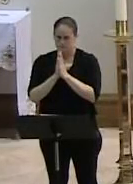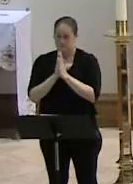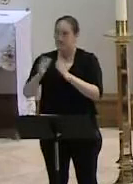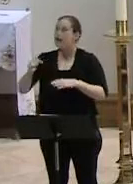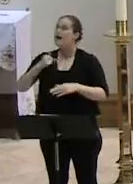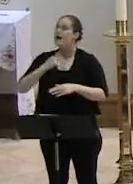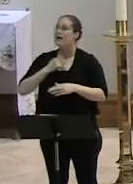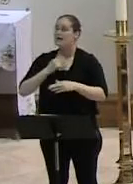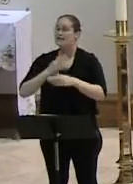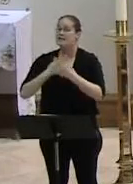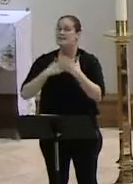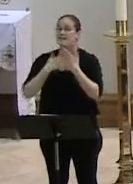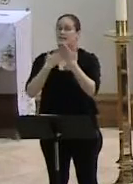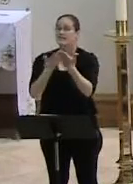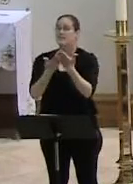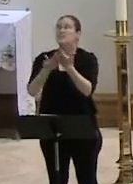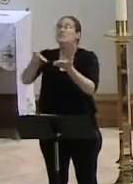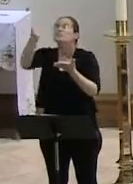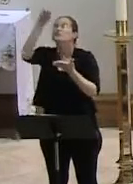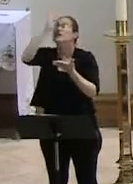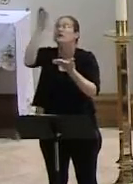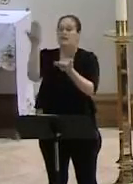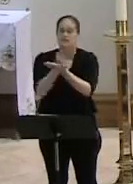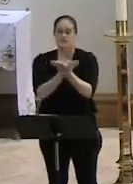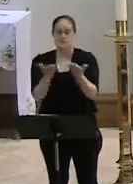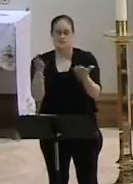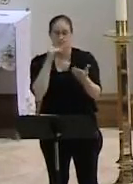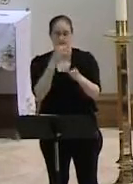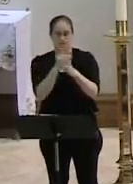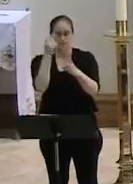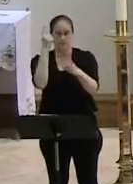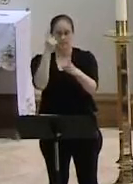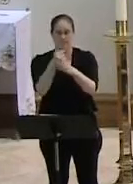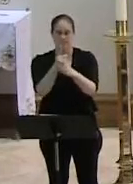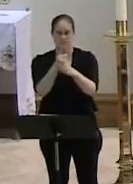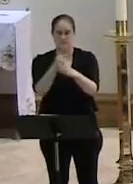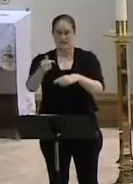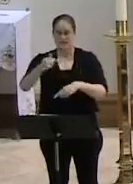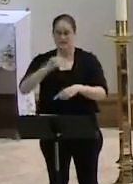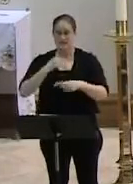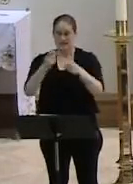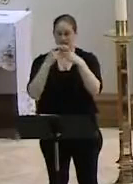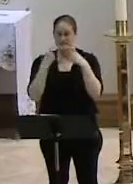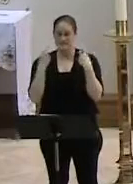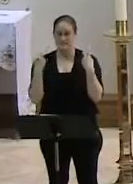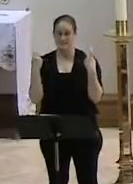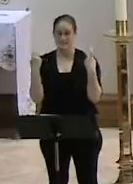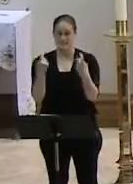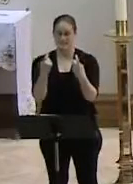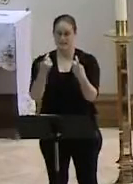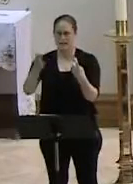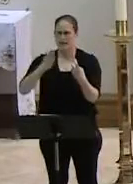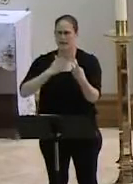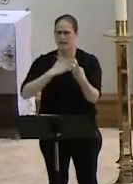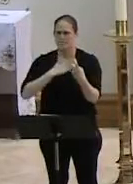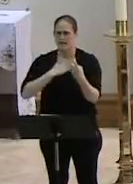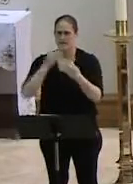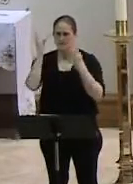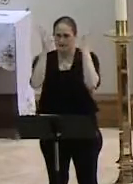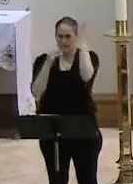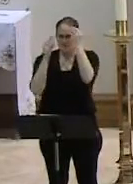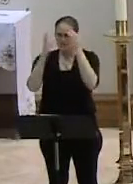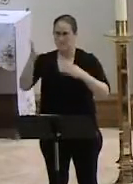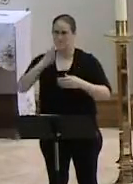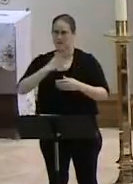I confess to Almighty God and to you, my brothers and sisters, that I have greatly sinned in